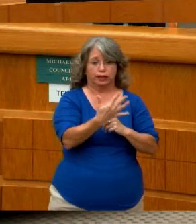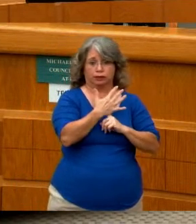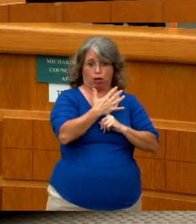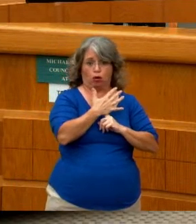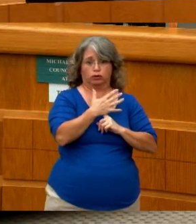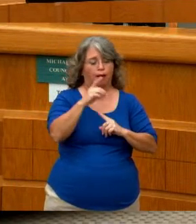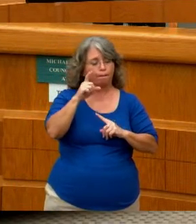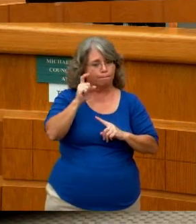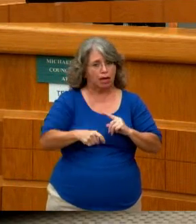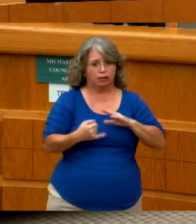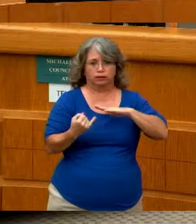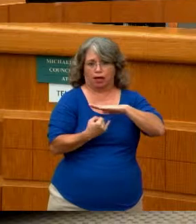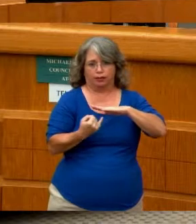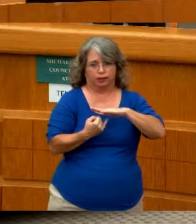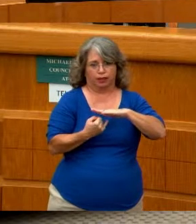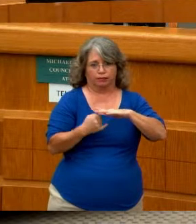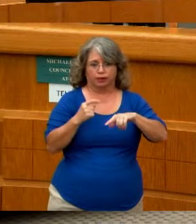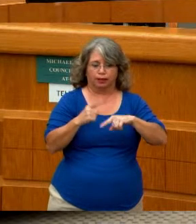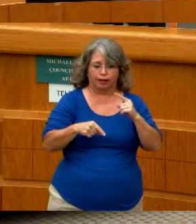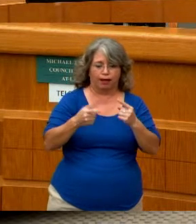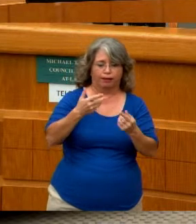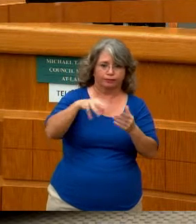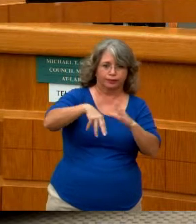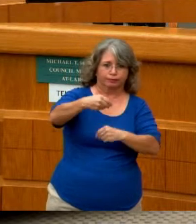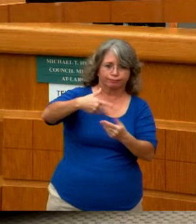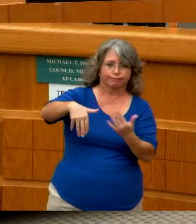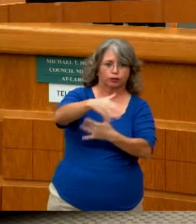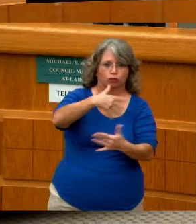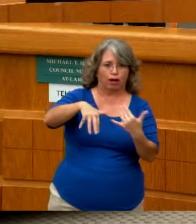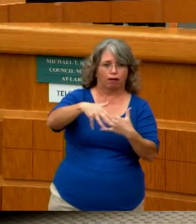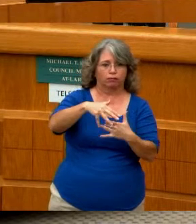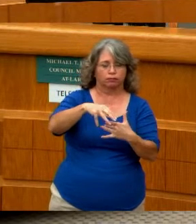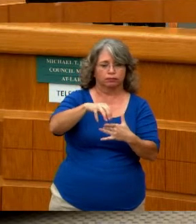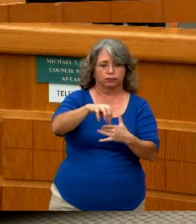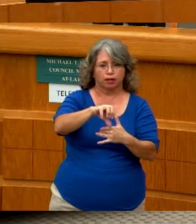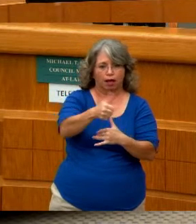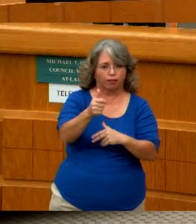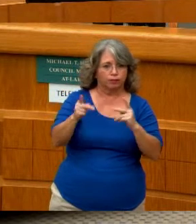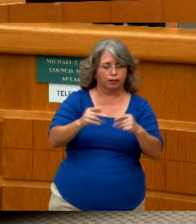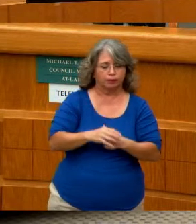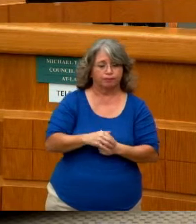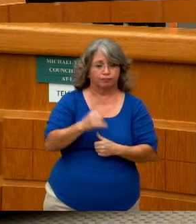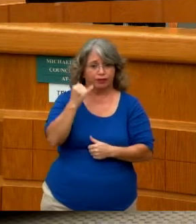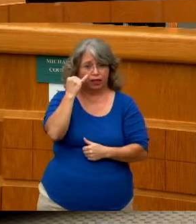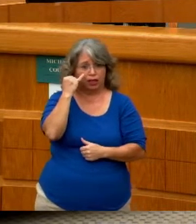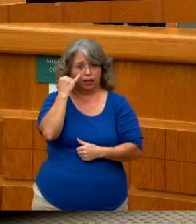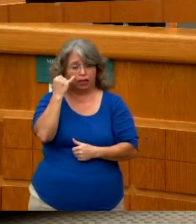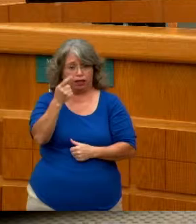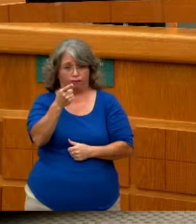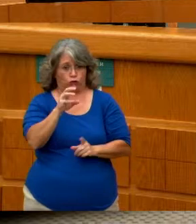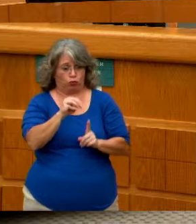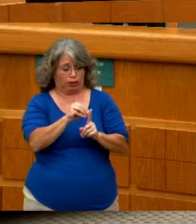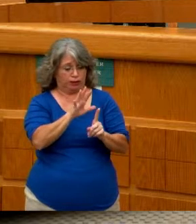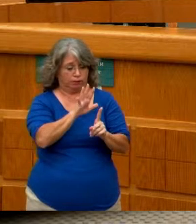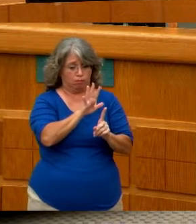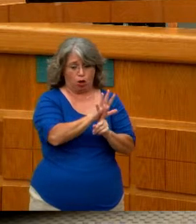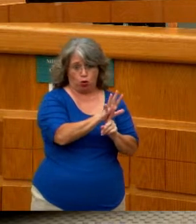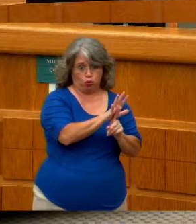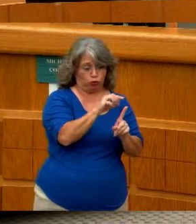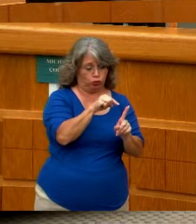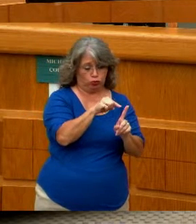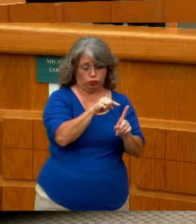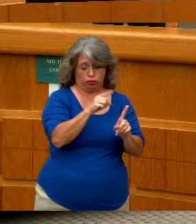virus must isolate themselves and not be around others. If you have been exposed to someone who is